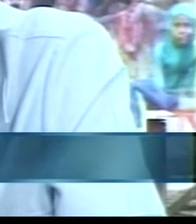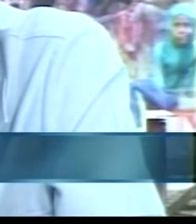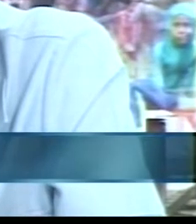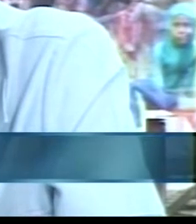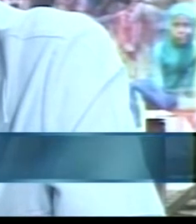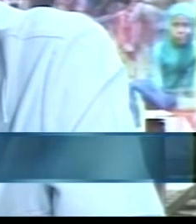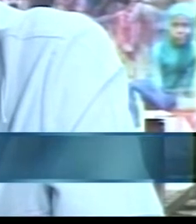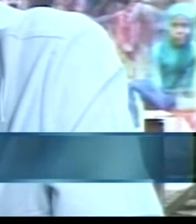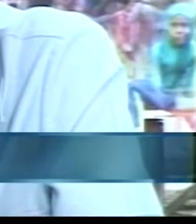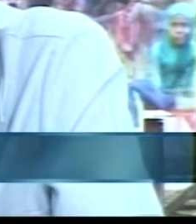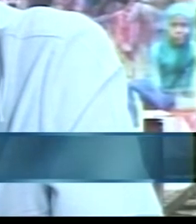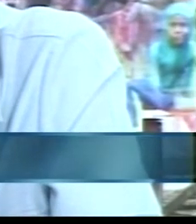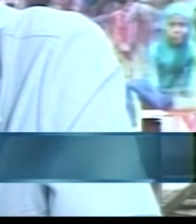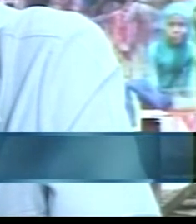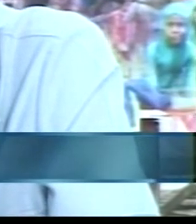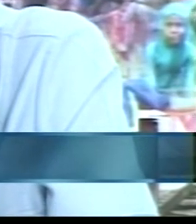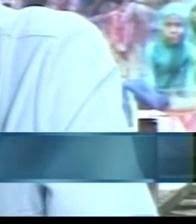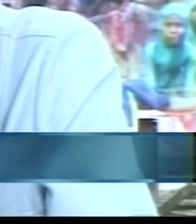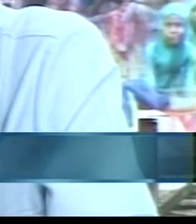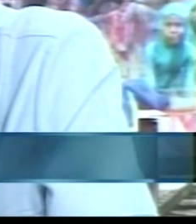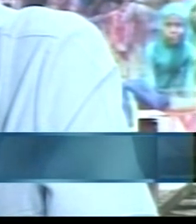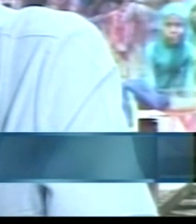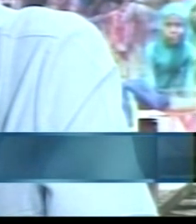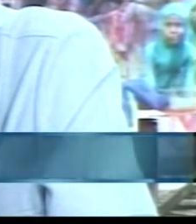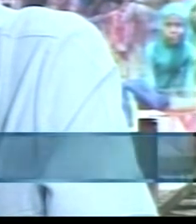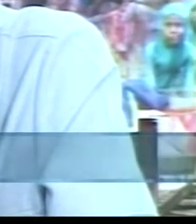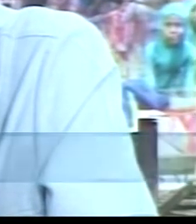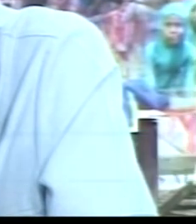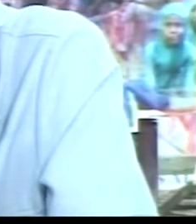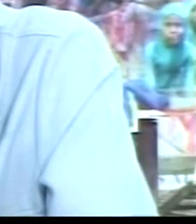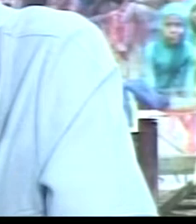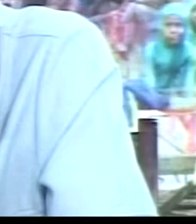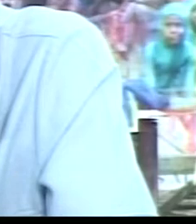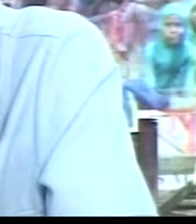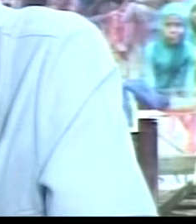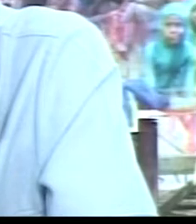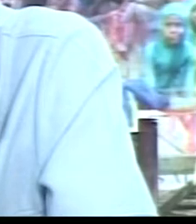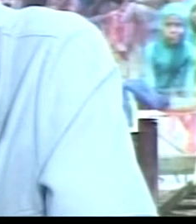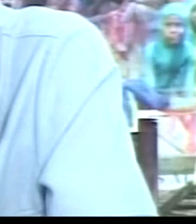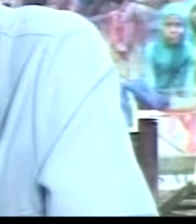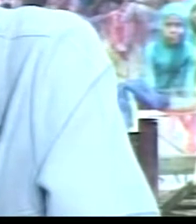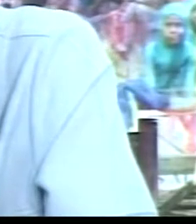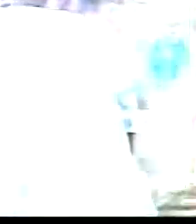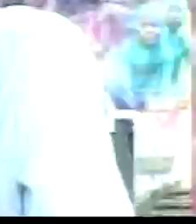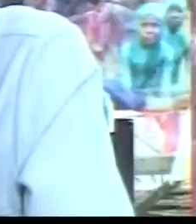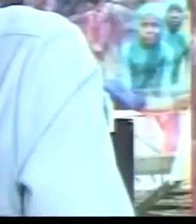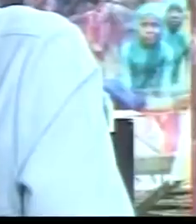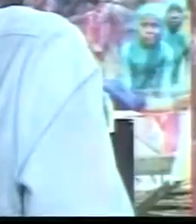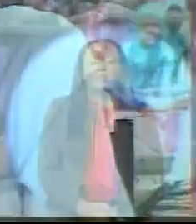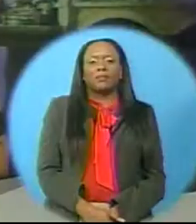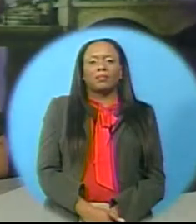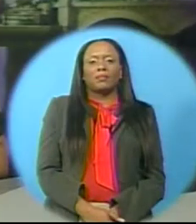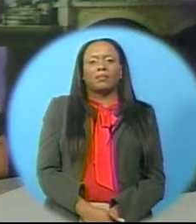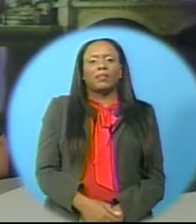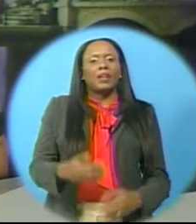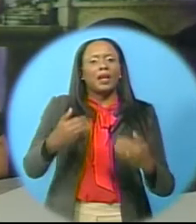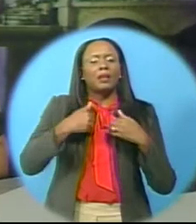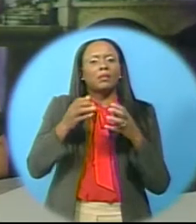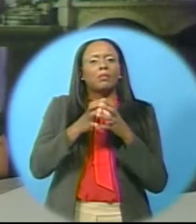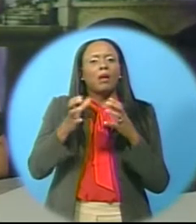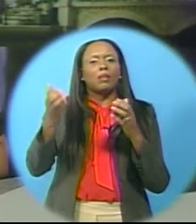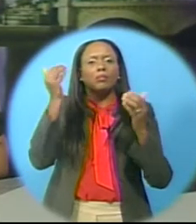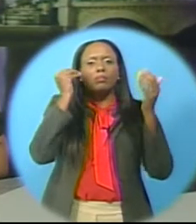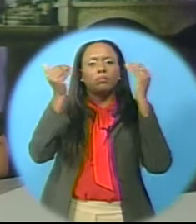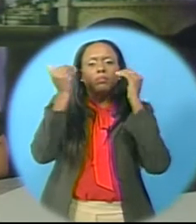across the island. As a retired public service administrator, he shared his vast wealth of experience in the enhancement of the